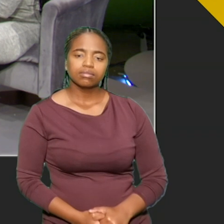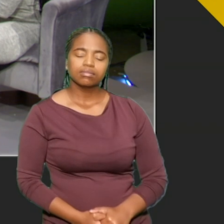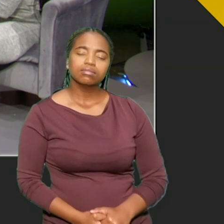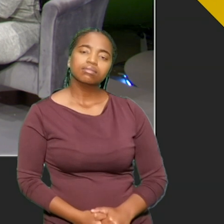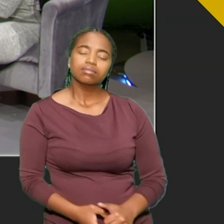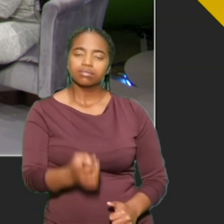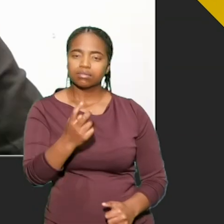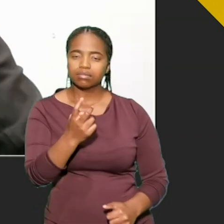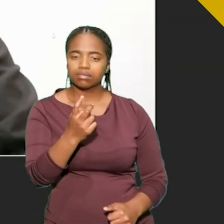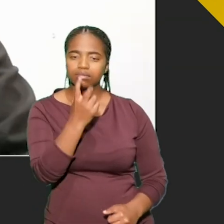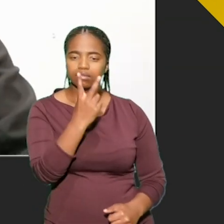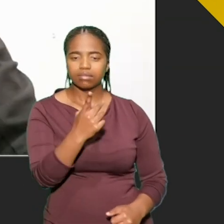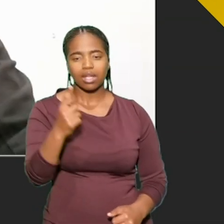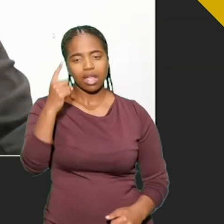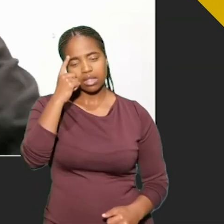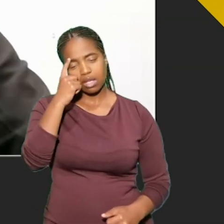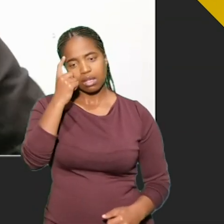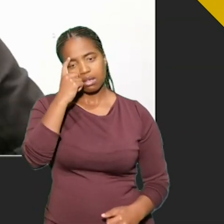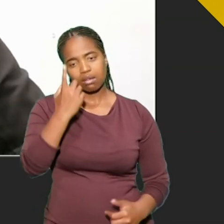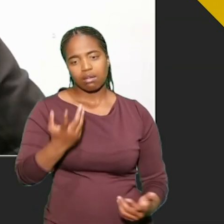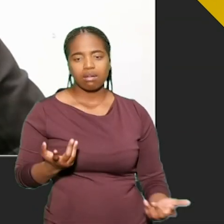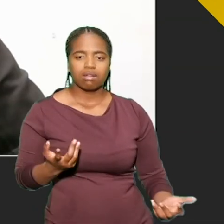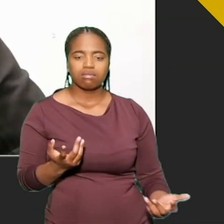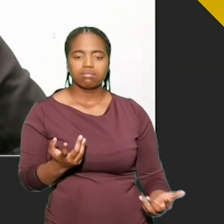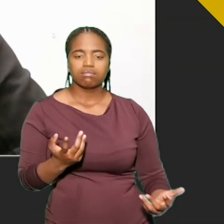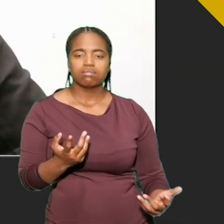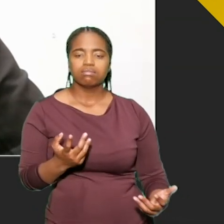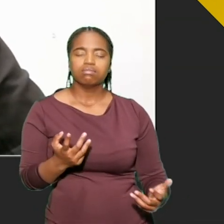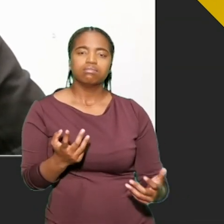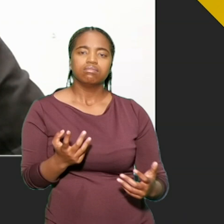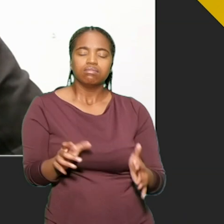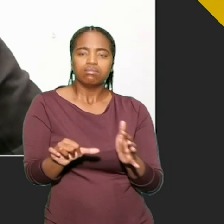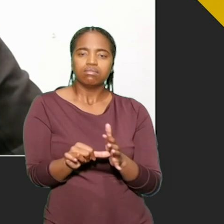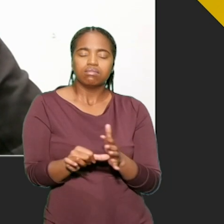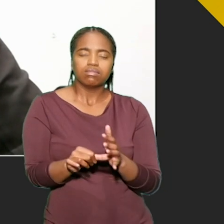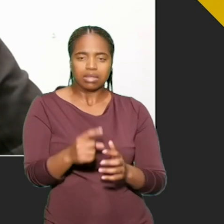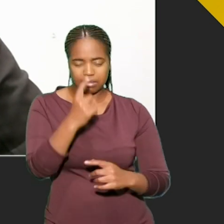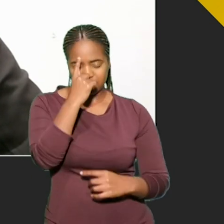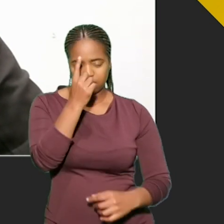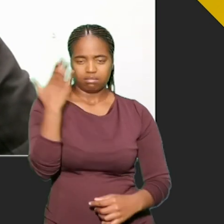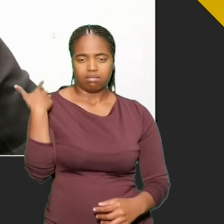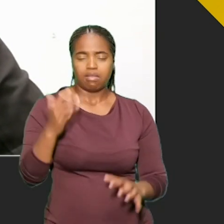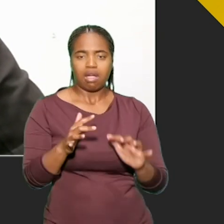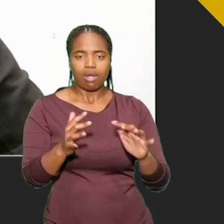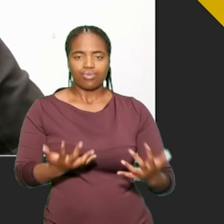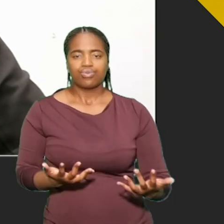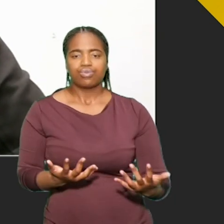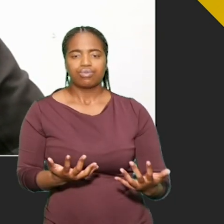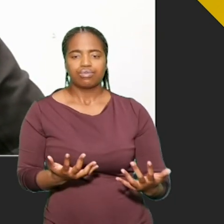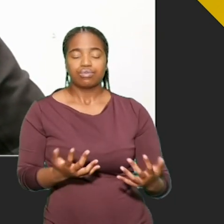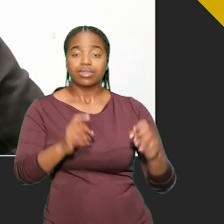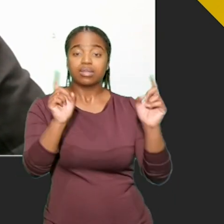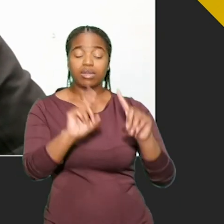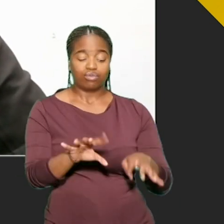Look, I think from the offset we must look historically at how this spatial